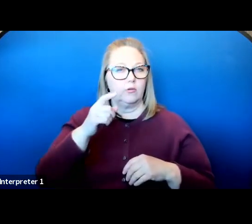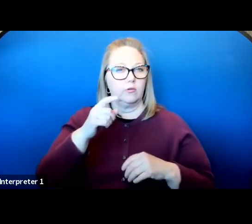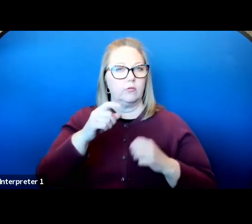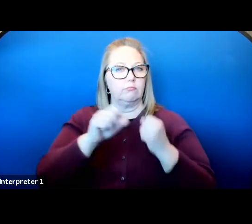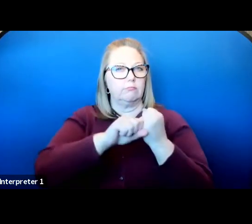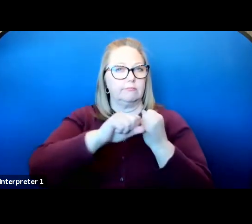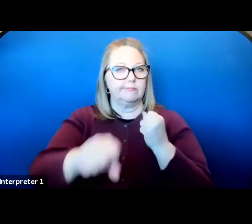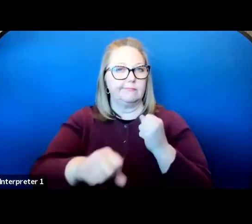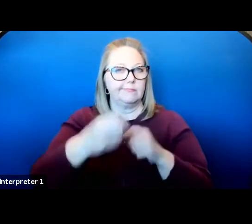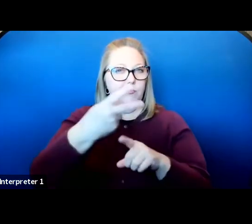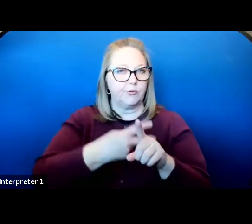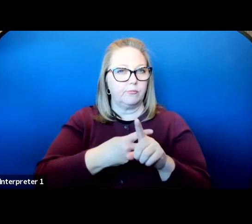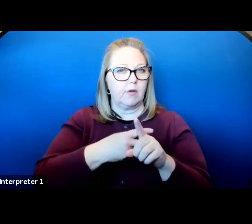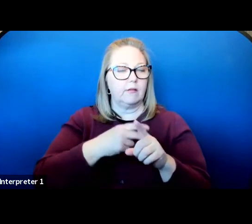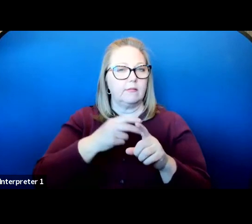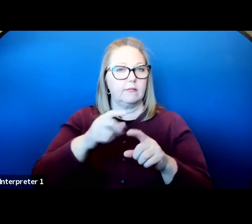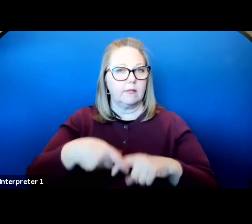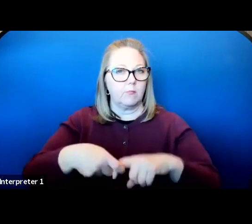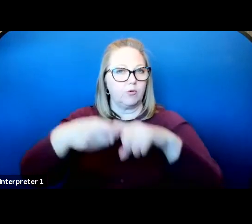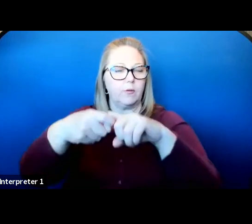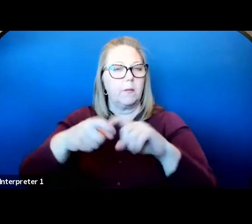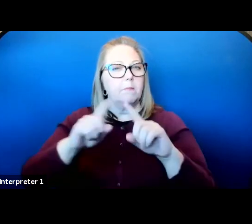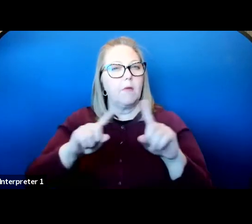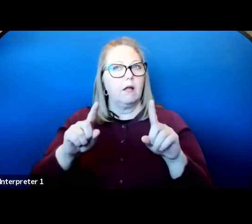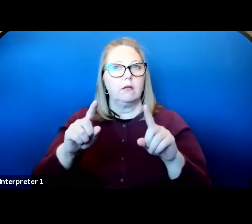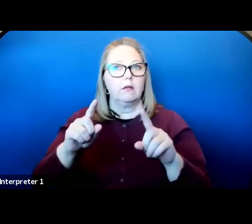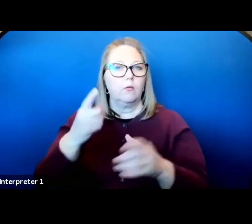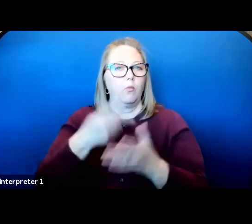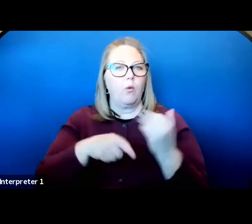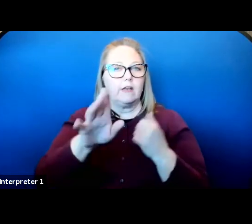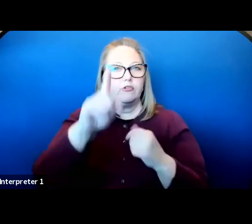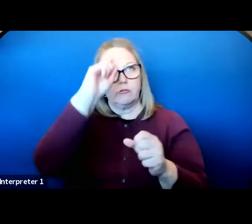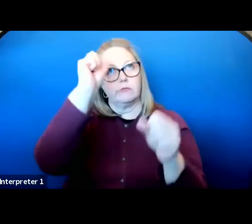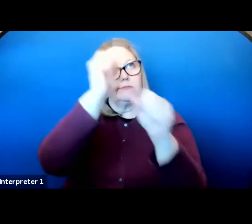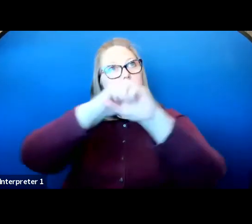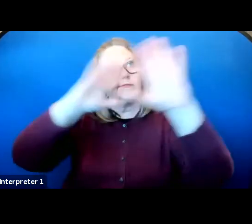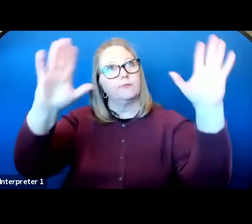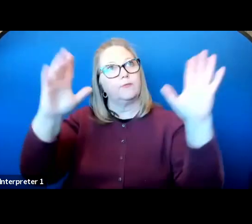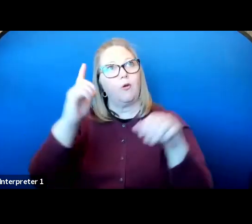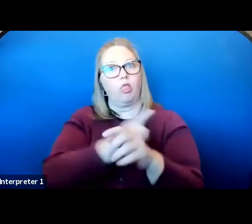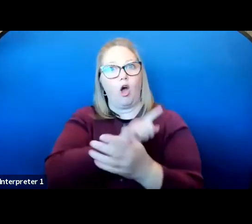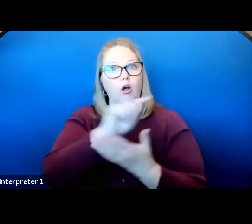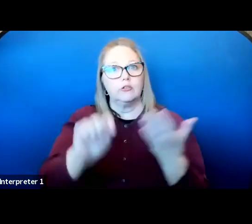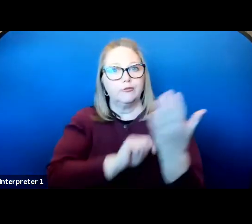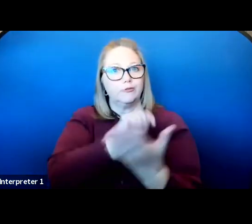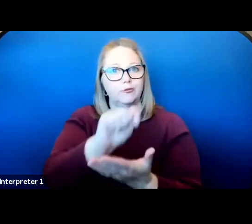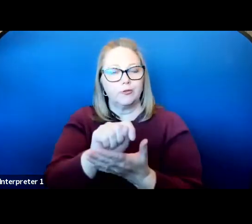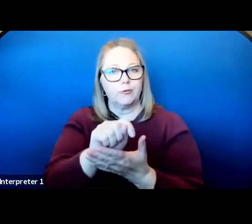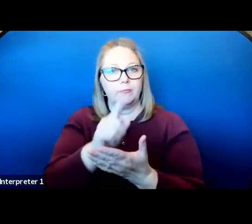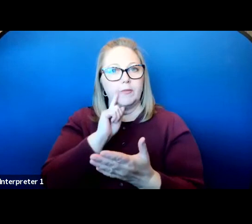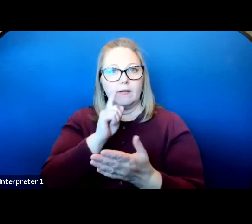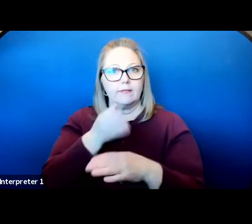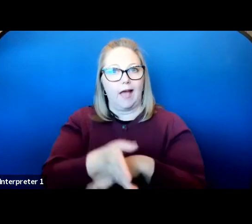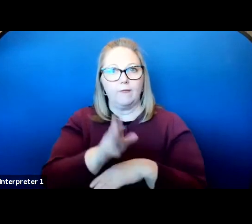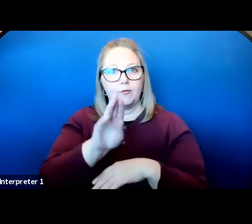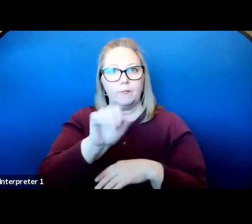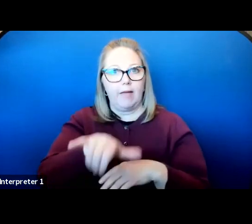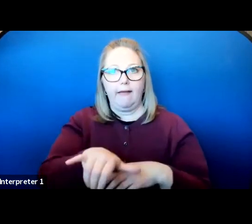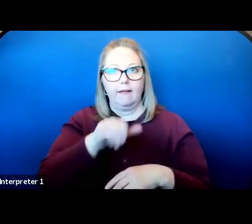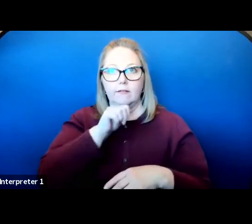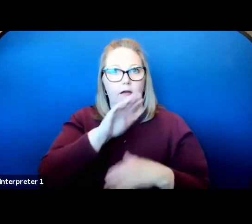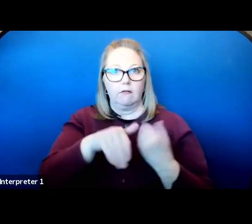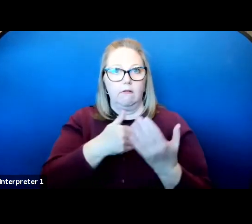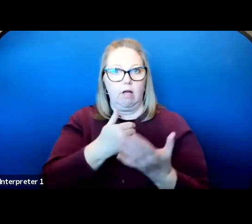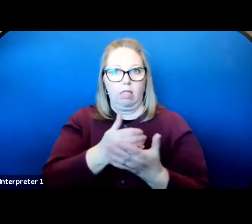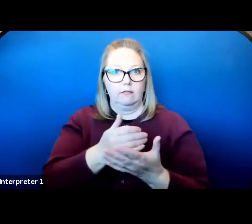the next 2 months, but what is the long-term plan? I'm assuming that, even after 2 months, that not all of the assistance